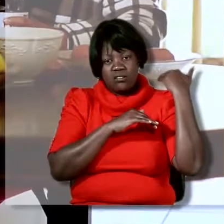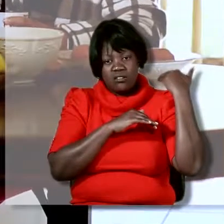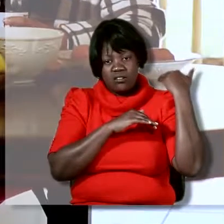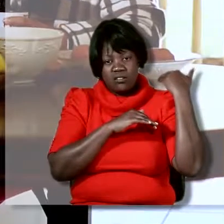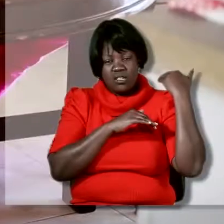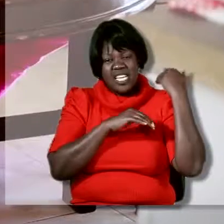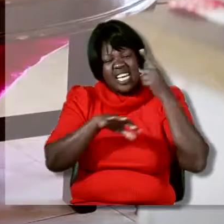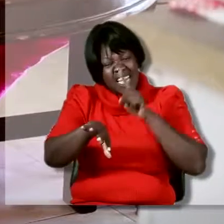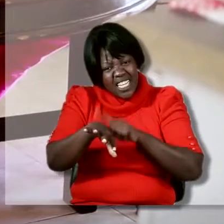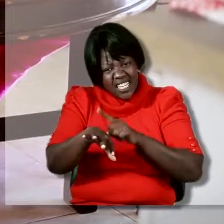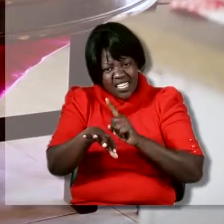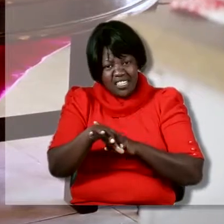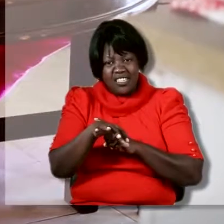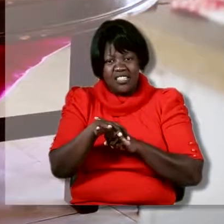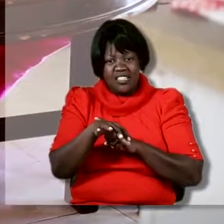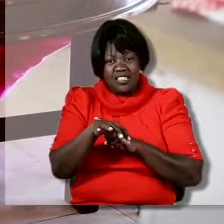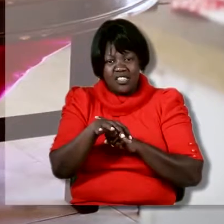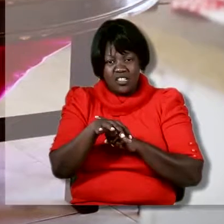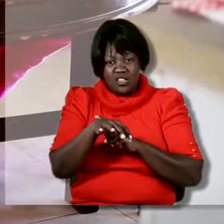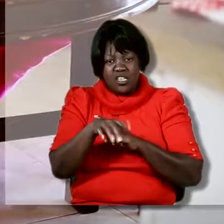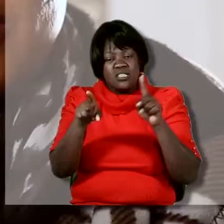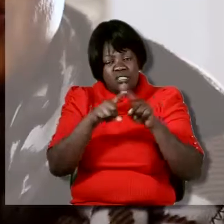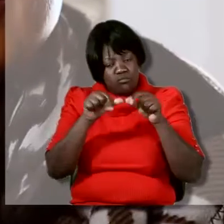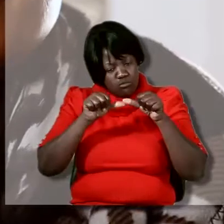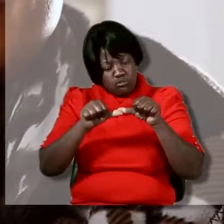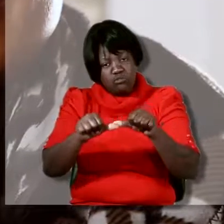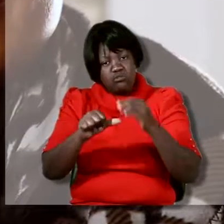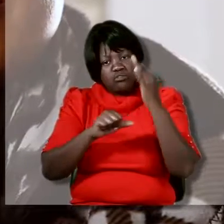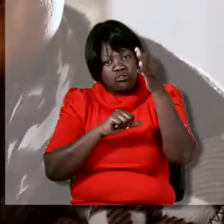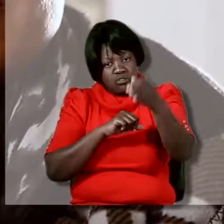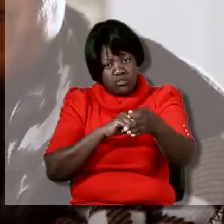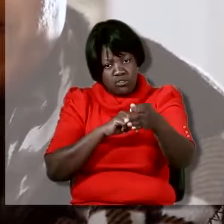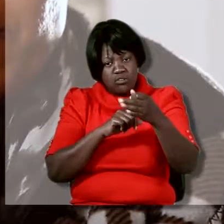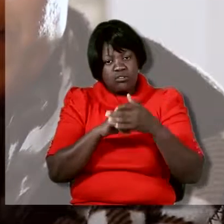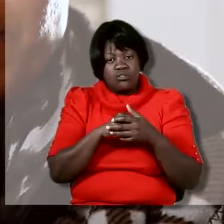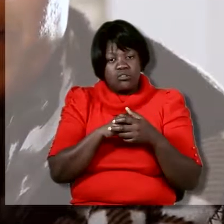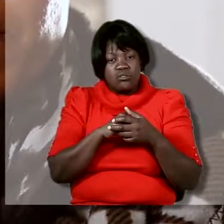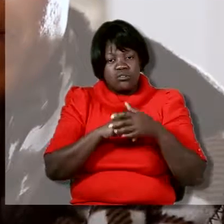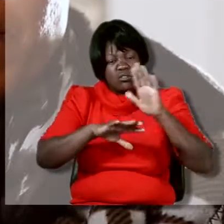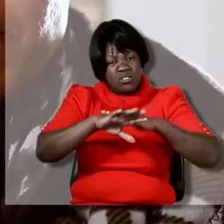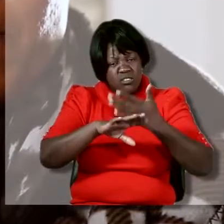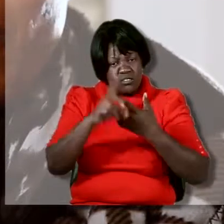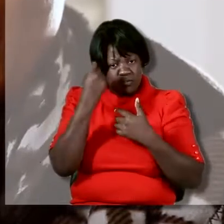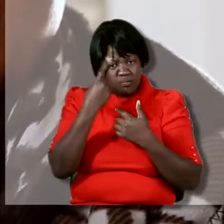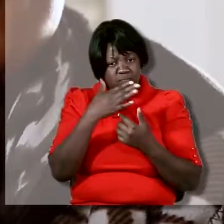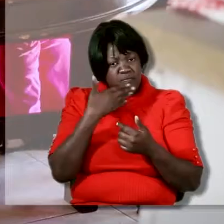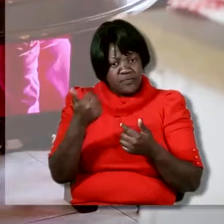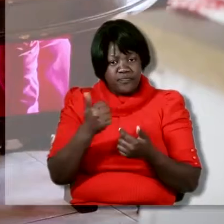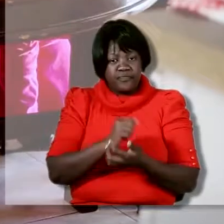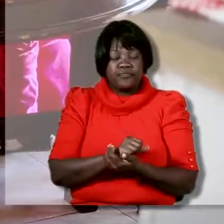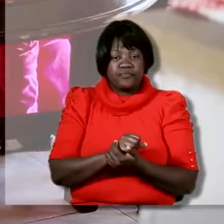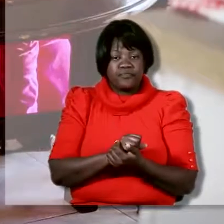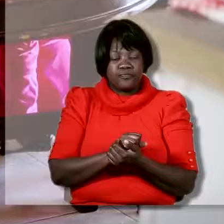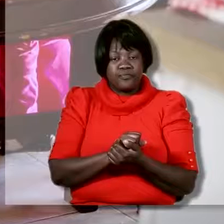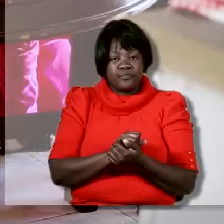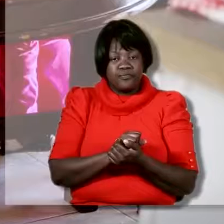the future. It will be much clearer with an example. Let me think. We